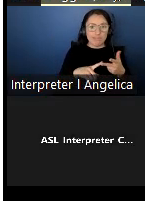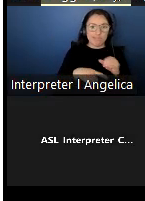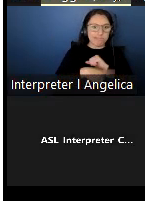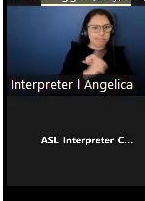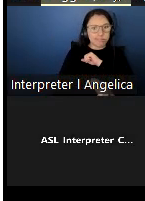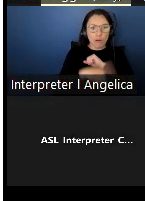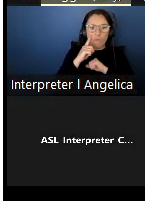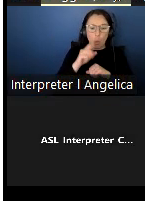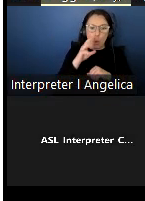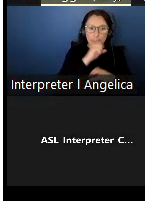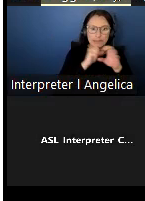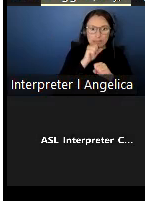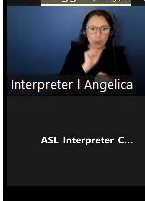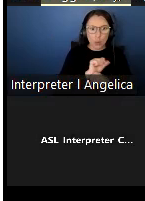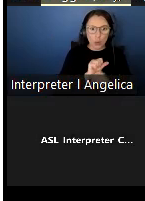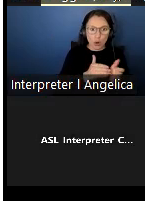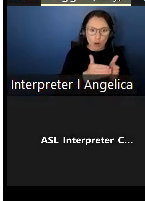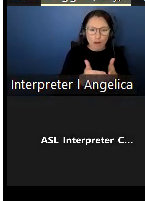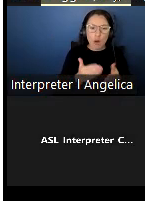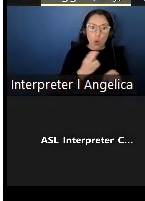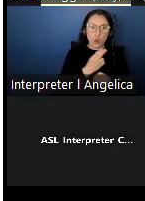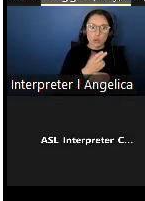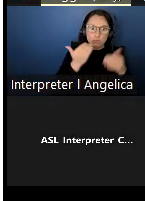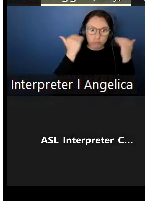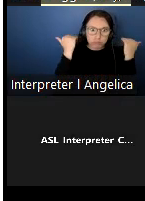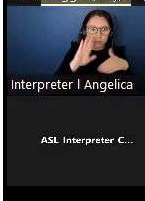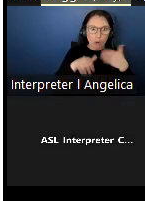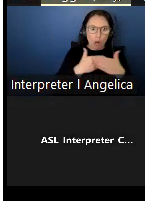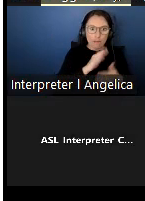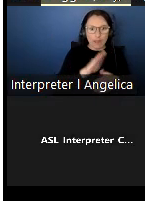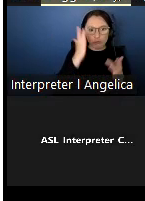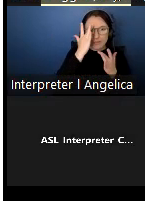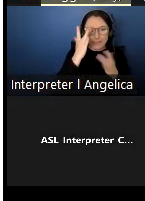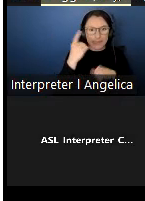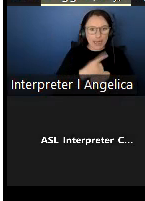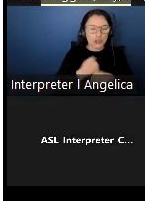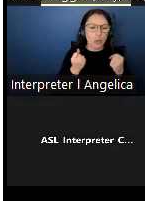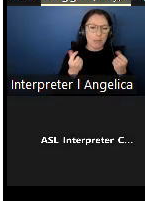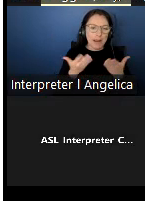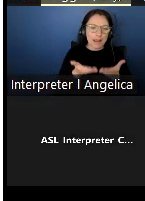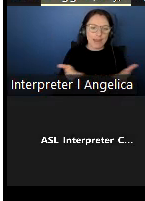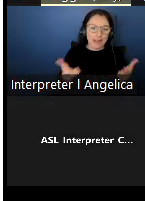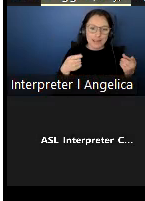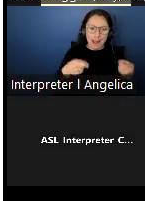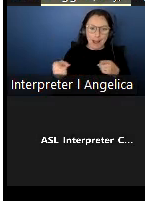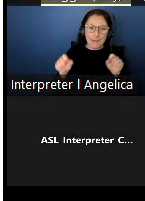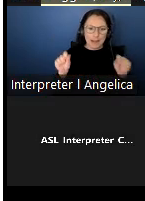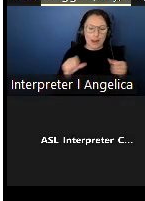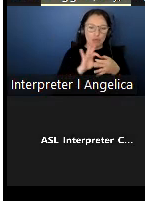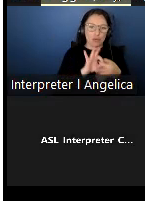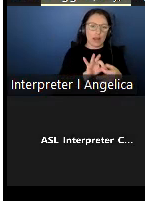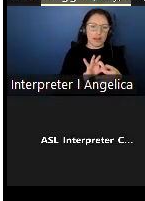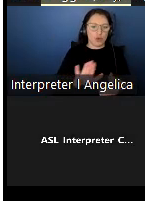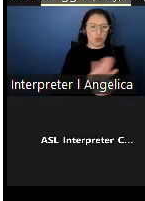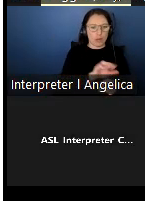a lot or using all their sick days. So there's a combination of things that can happen related to someone's work. So regardless of